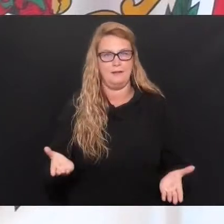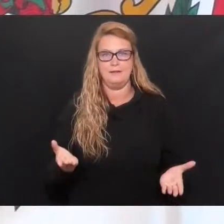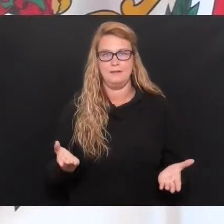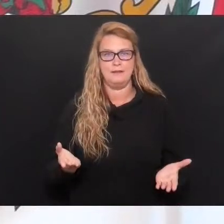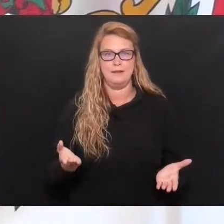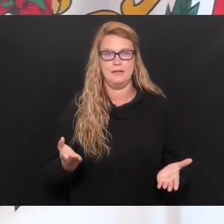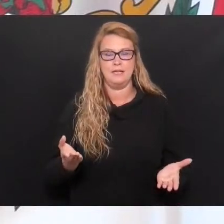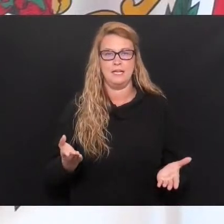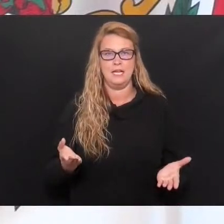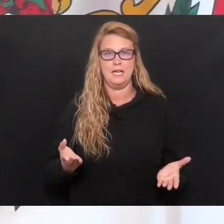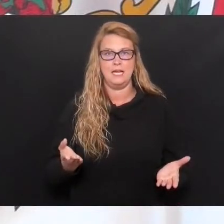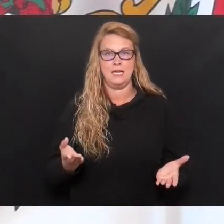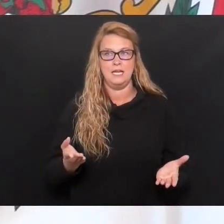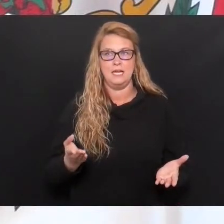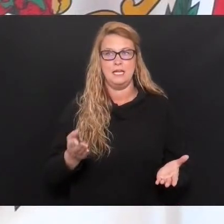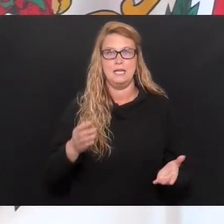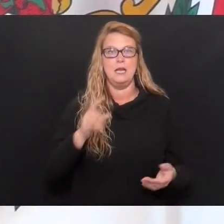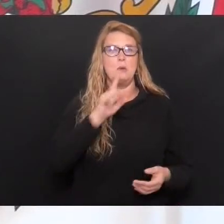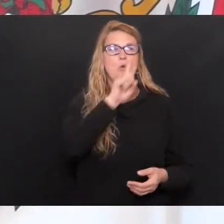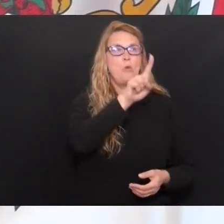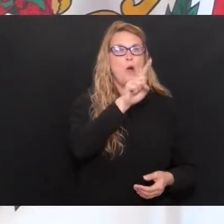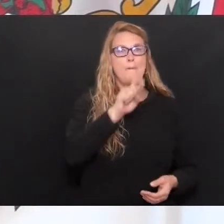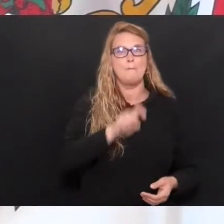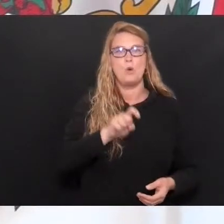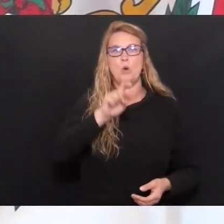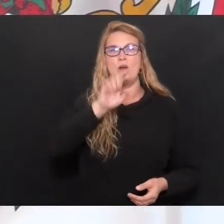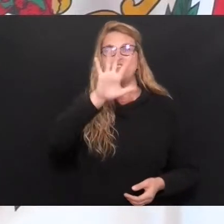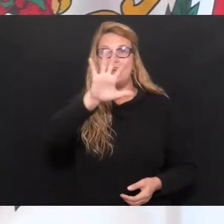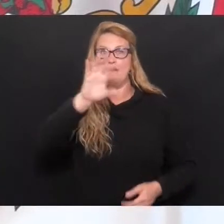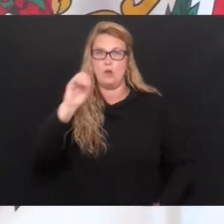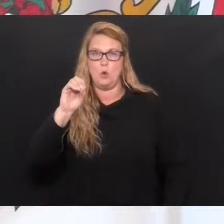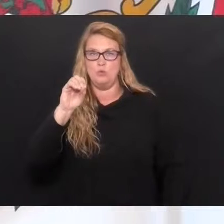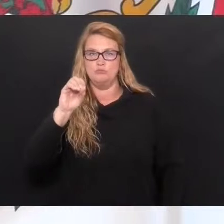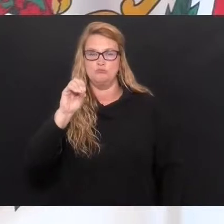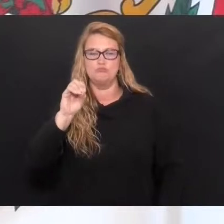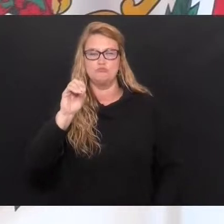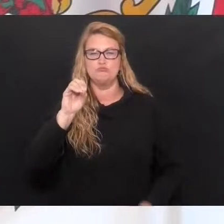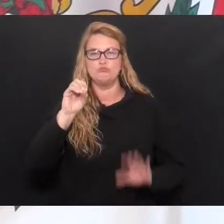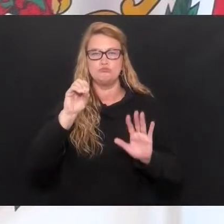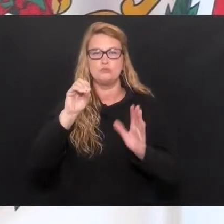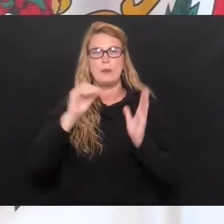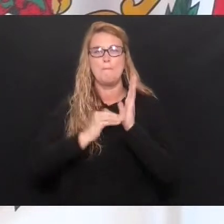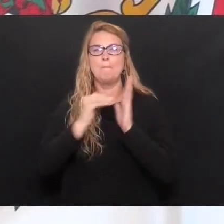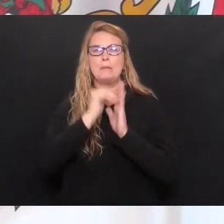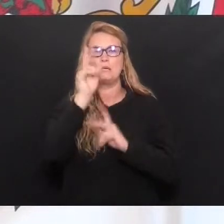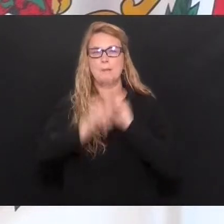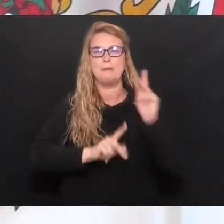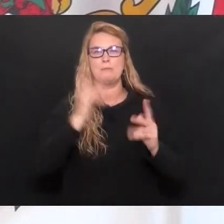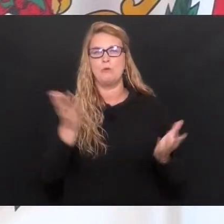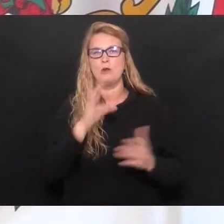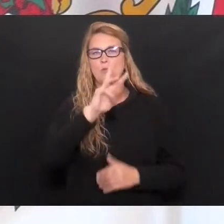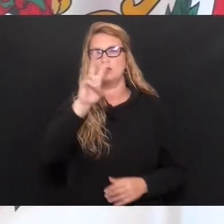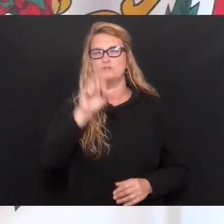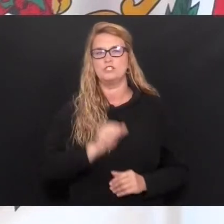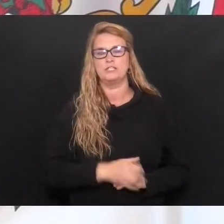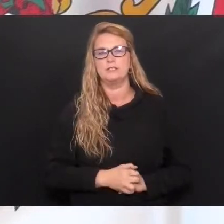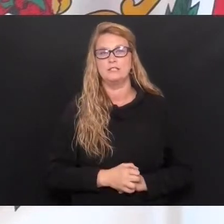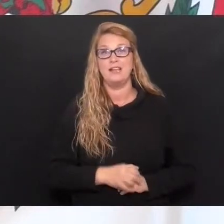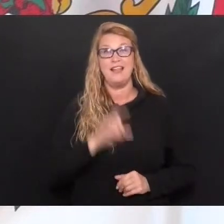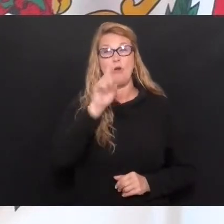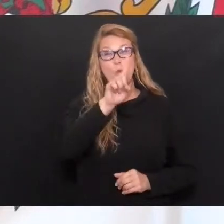just round that to 1.50 million people in West Virginia, that's